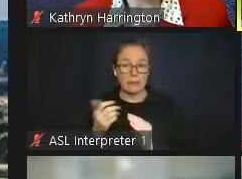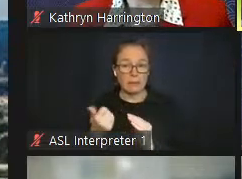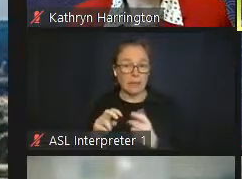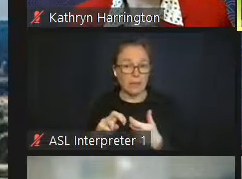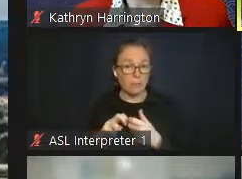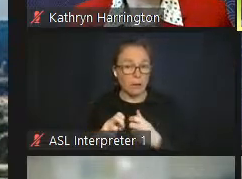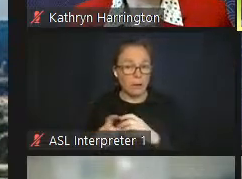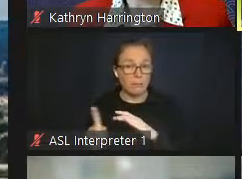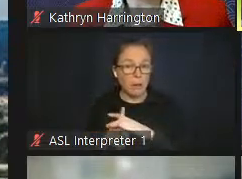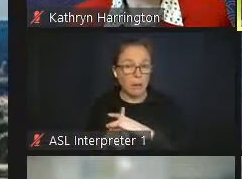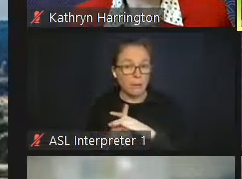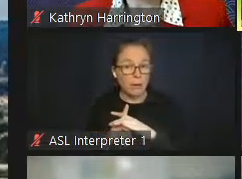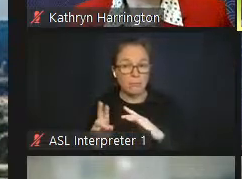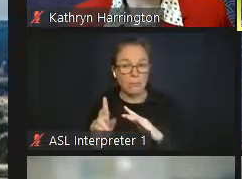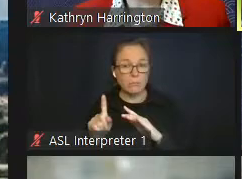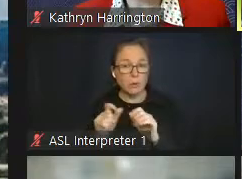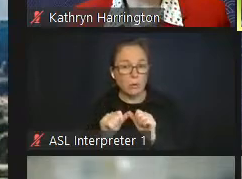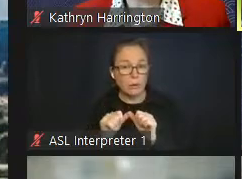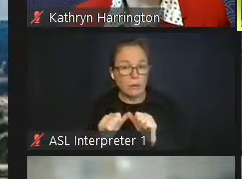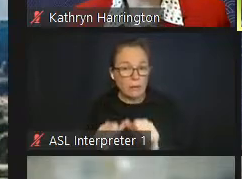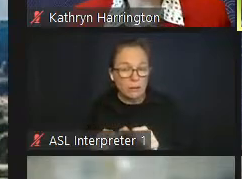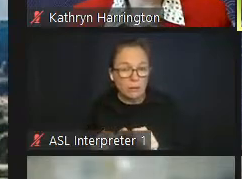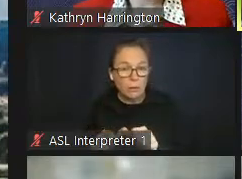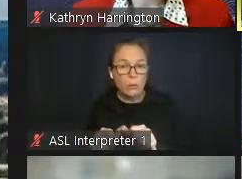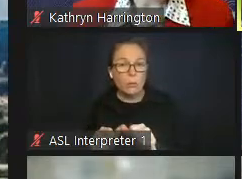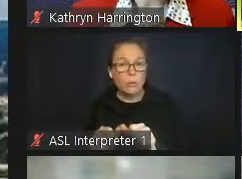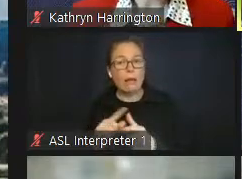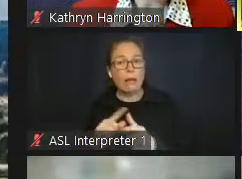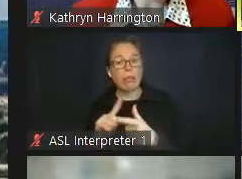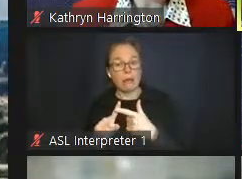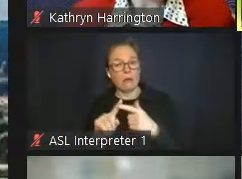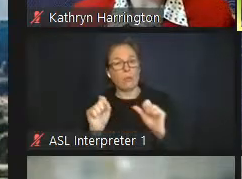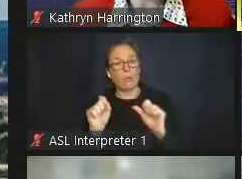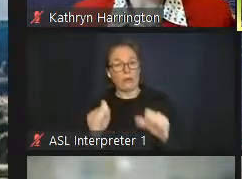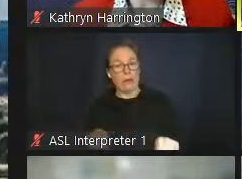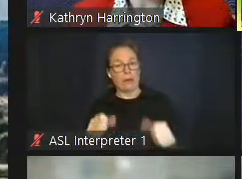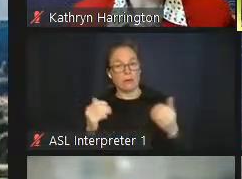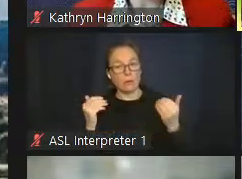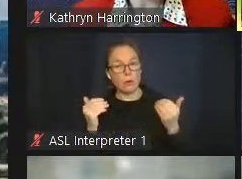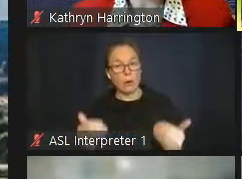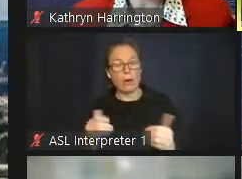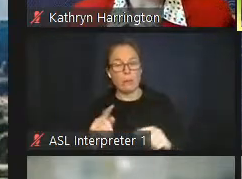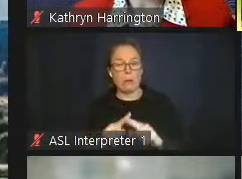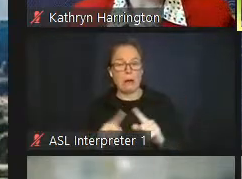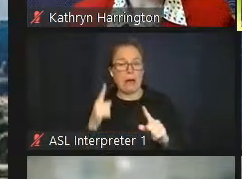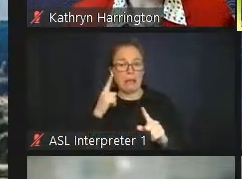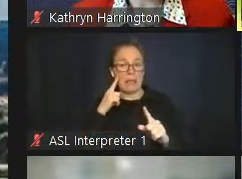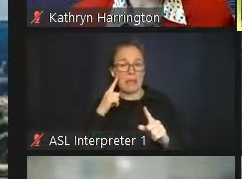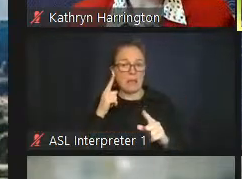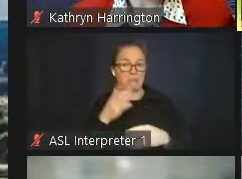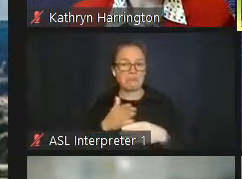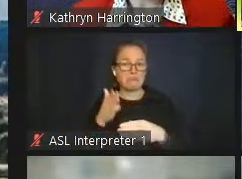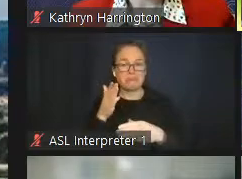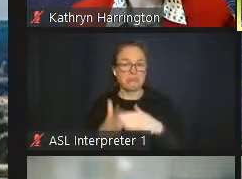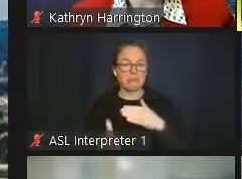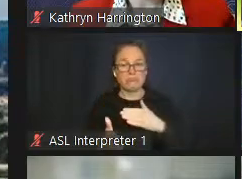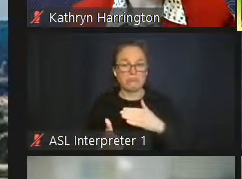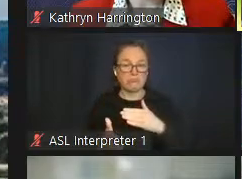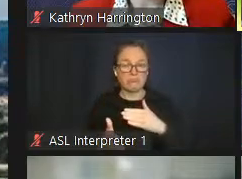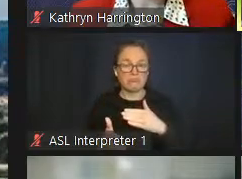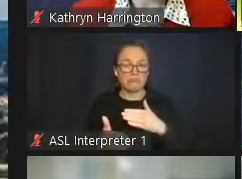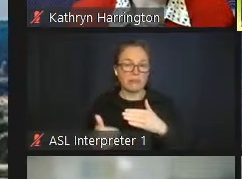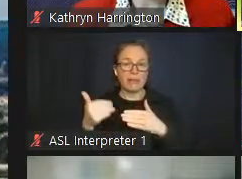we need to continue at that point in time, then we could do that. But I'd like to think we could wrap this up in the next